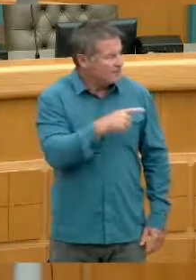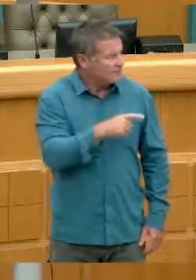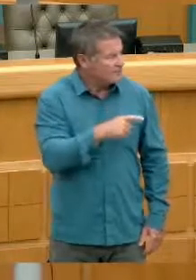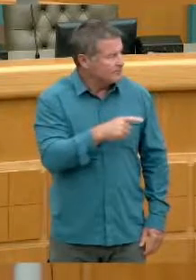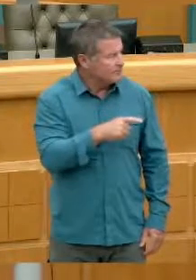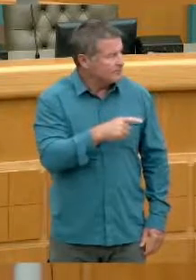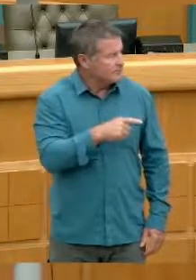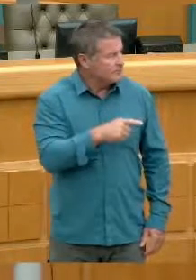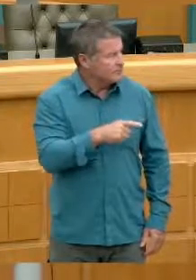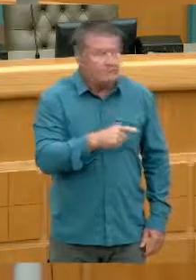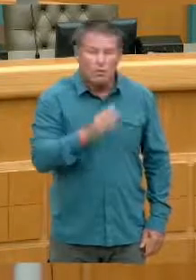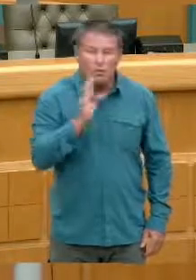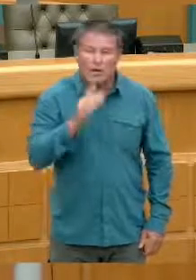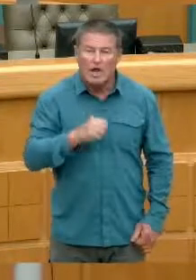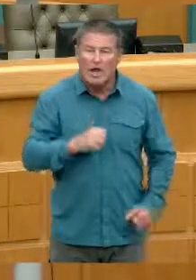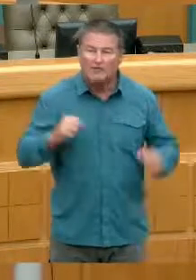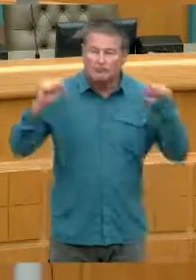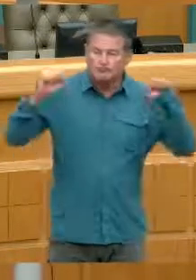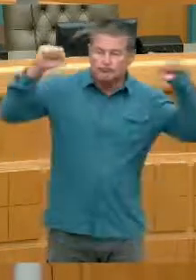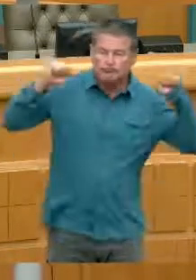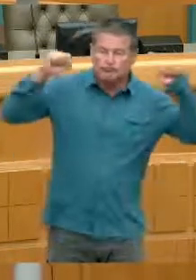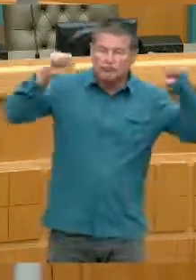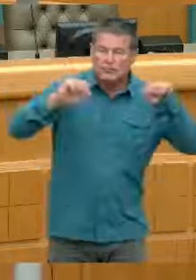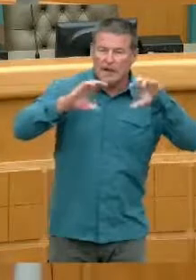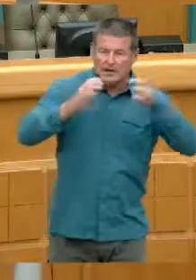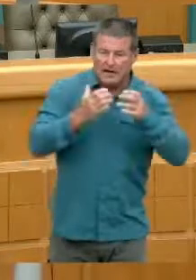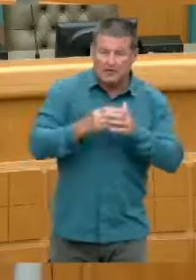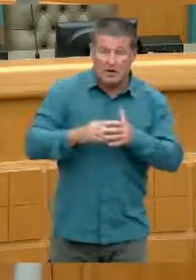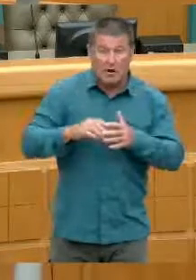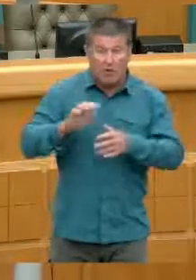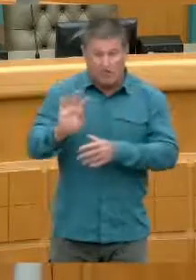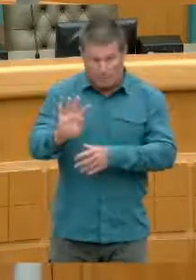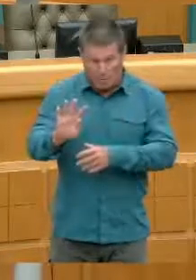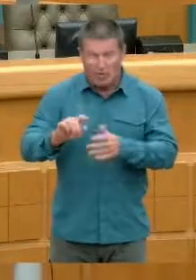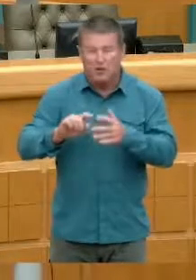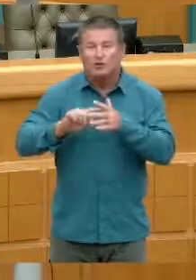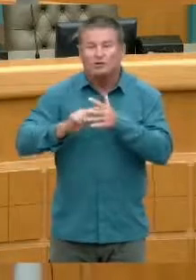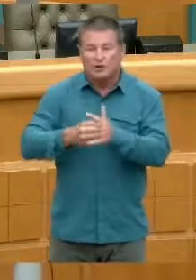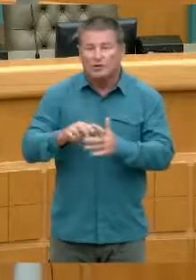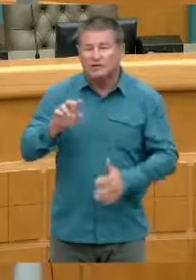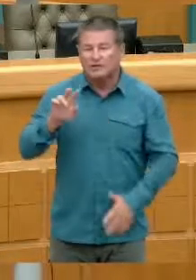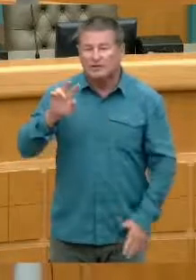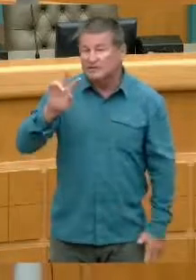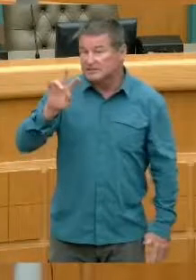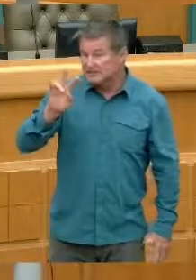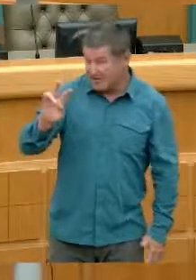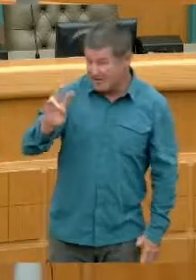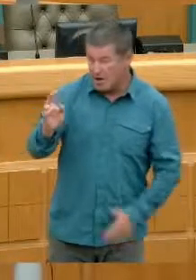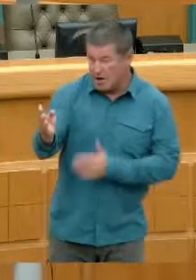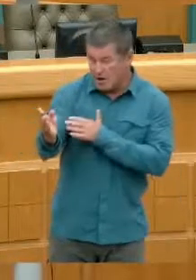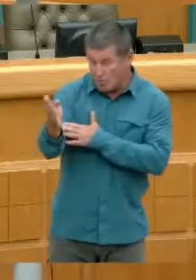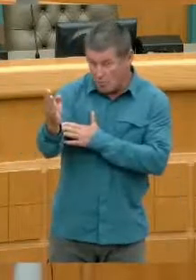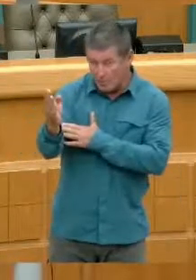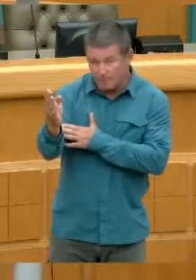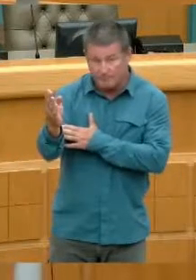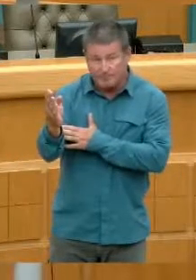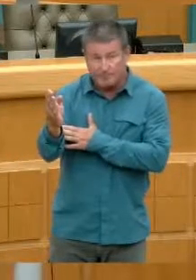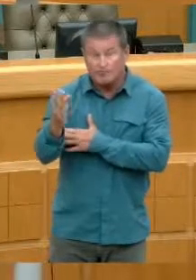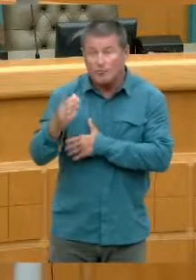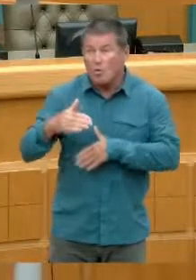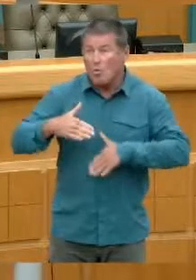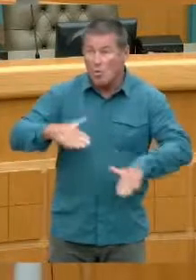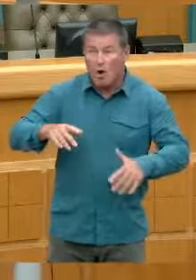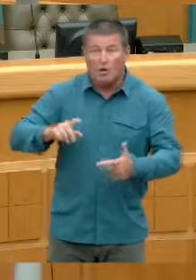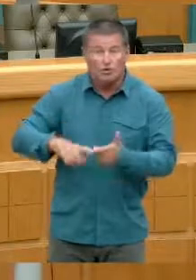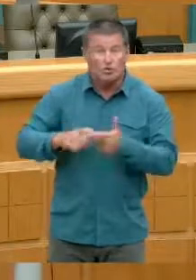right here, there'll be fitness classes. There's going to be 4 starting at 7:30. Actually 7 o'clock, I'm sorry, will be a walk to